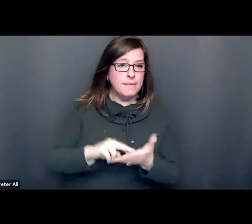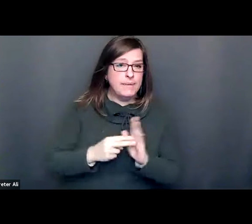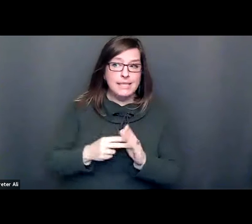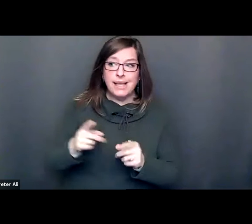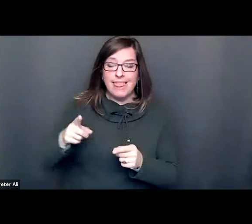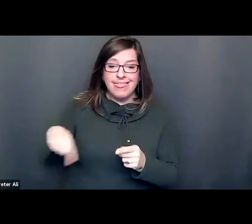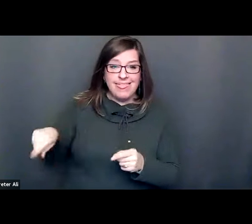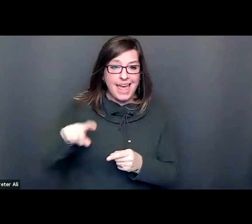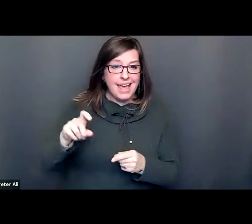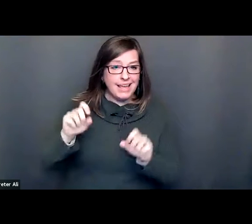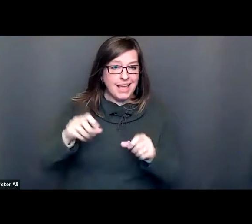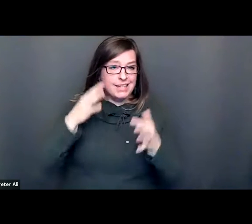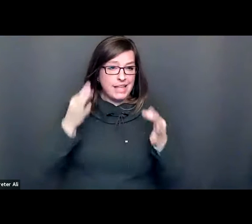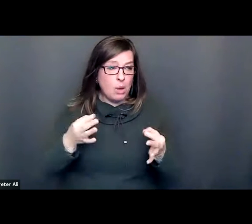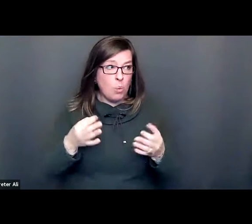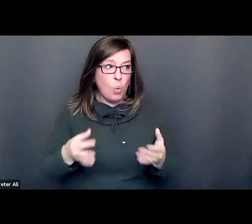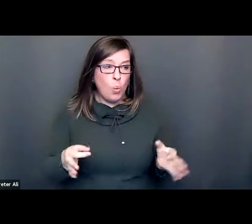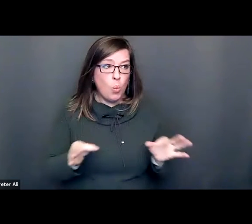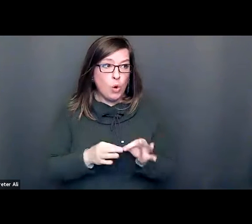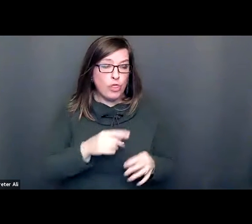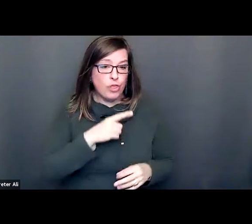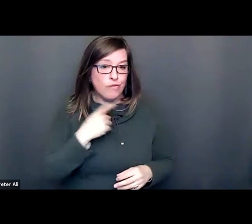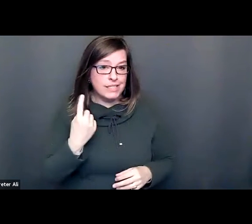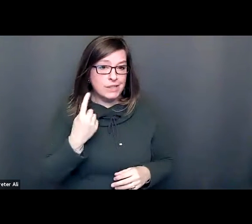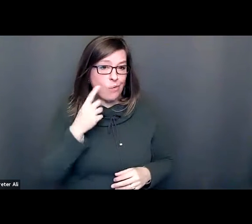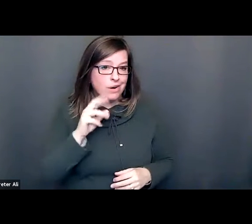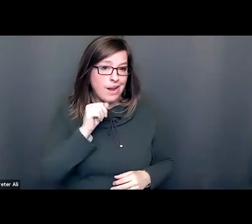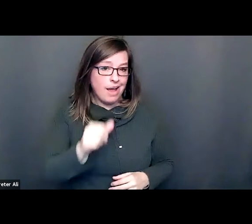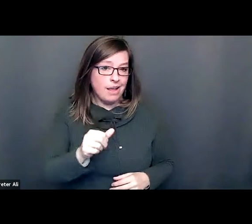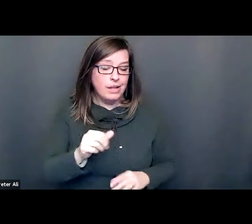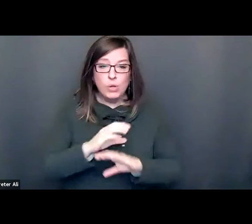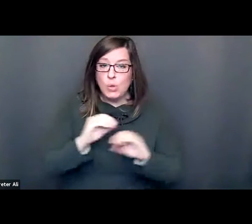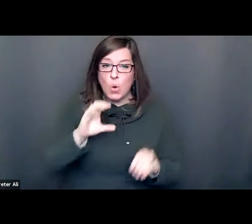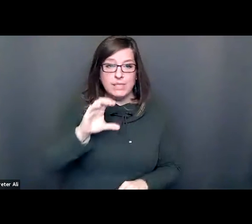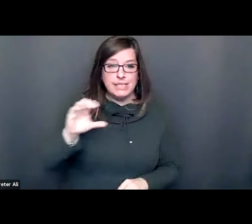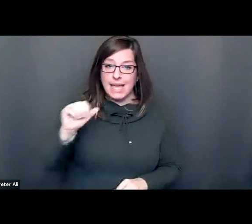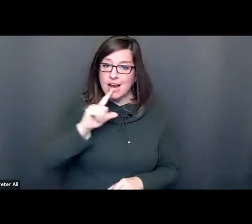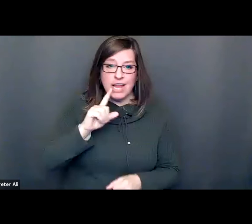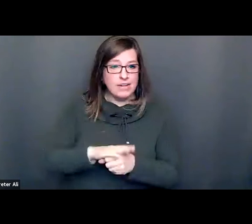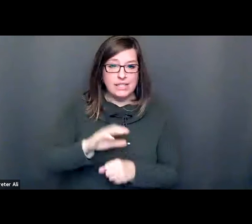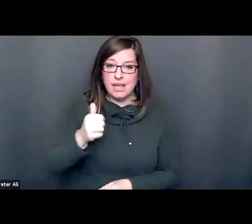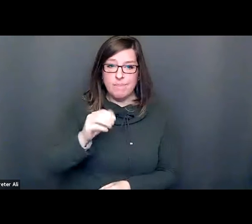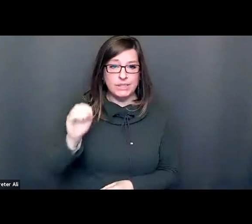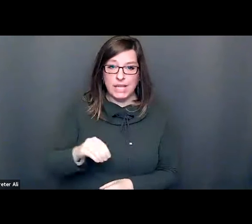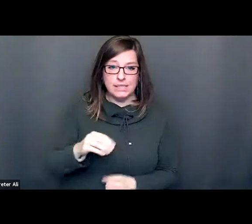bid. So there aren't any CCA programs guaranteeing a 10% savings.